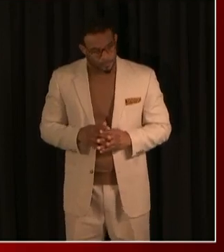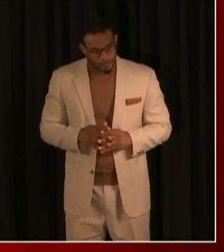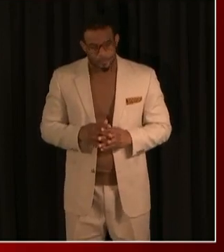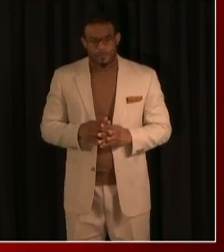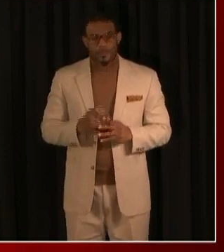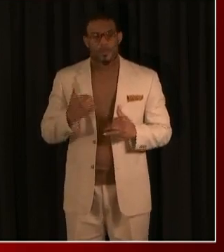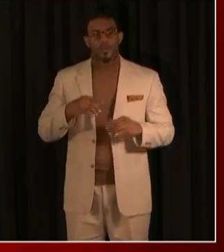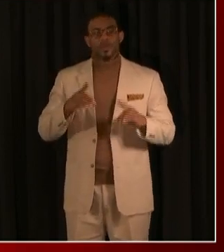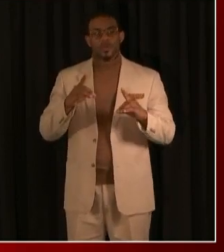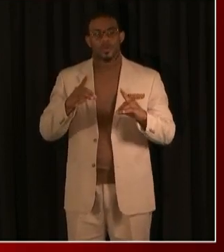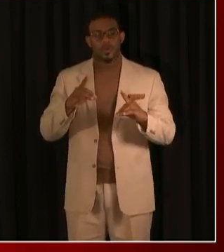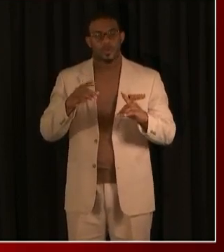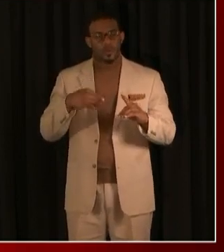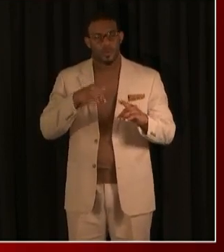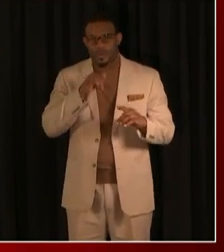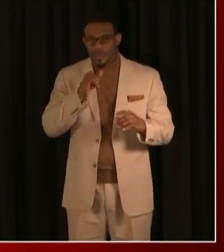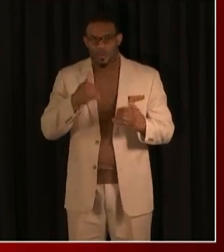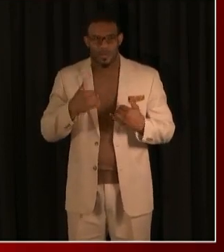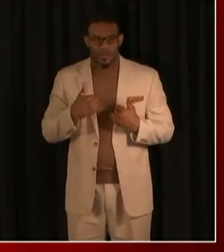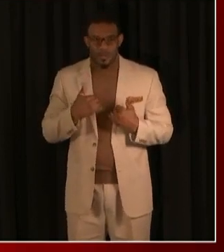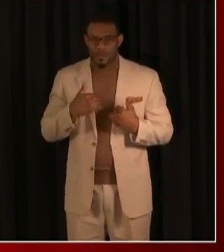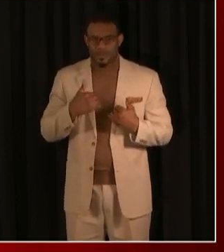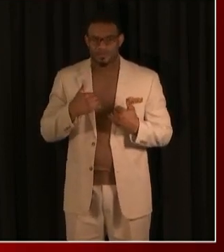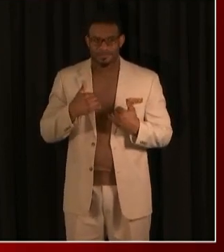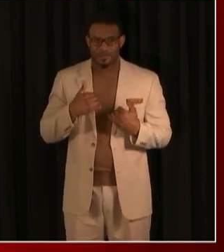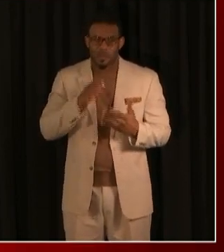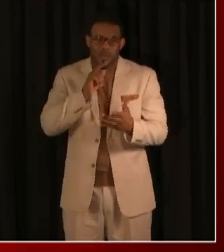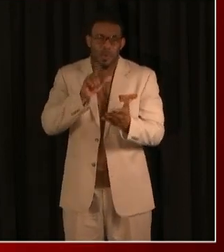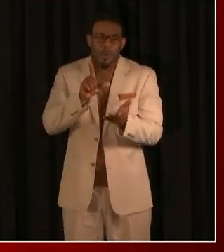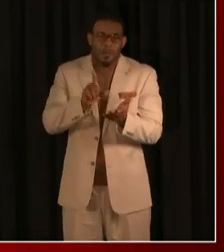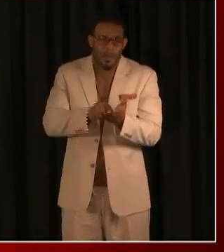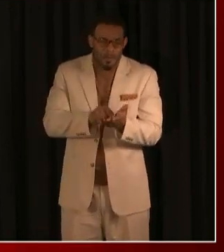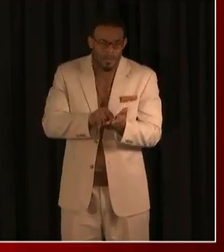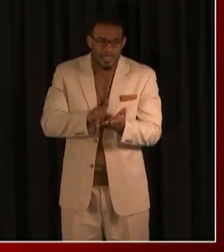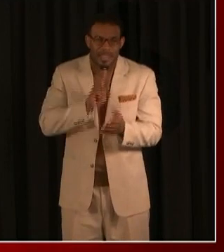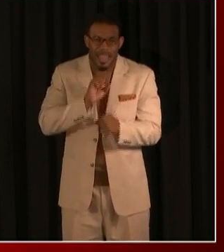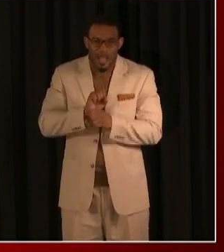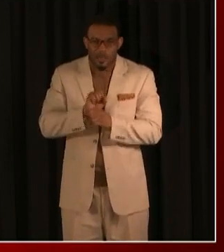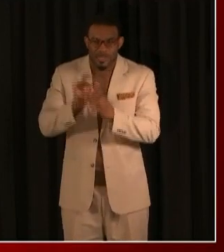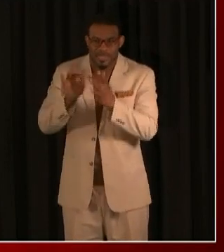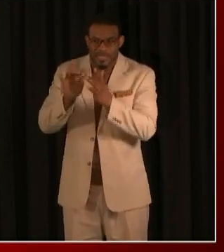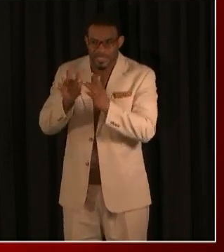but we don't publish the actual site